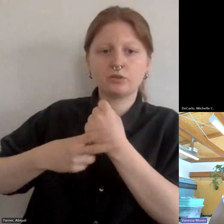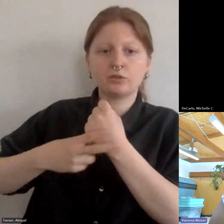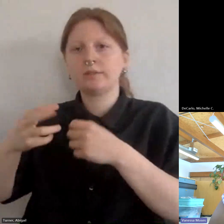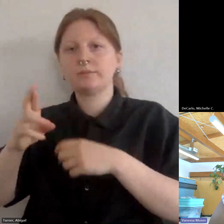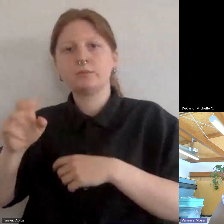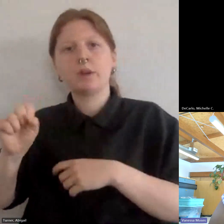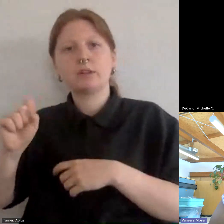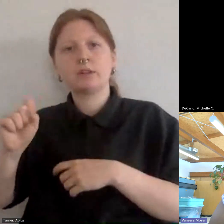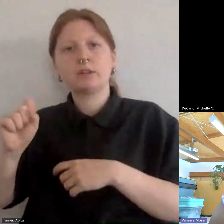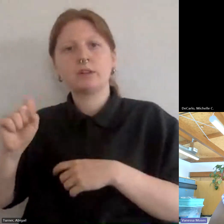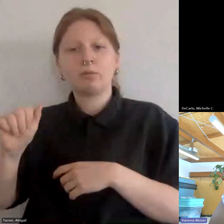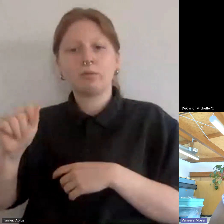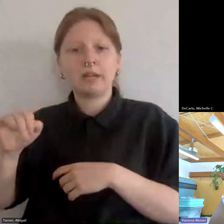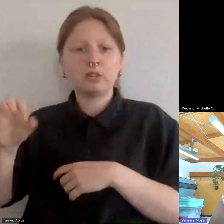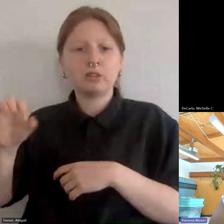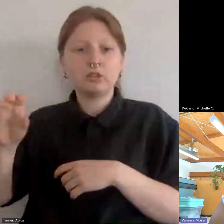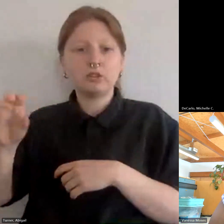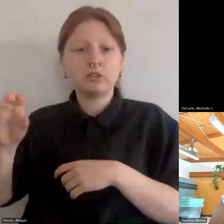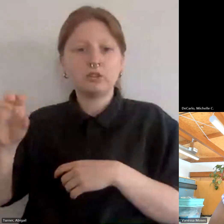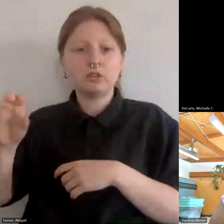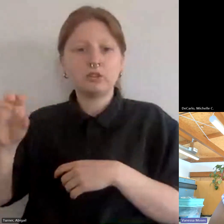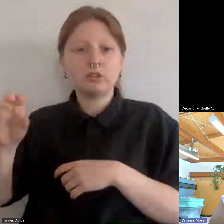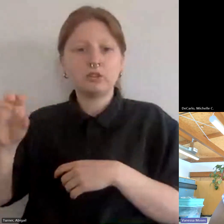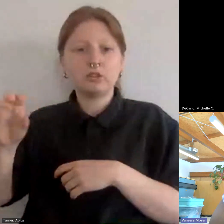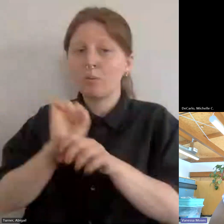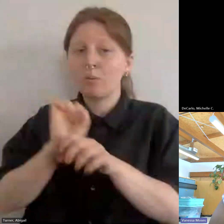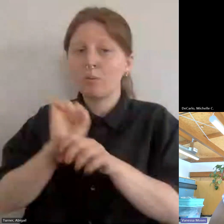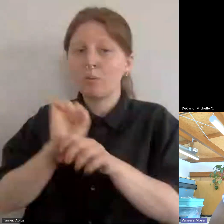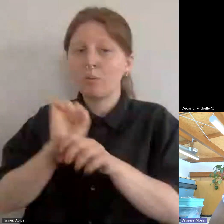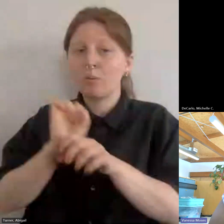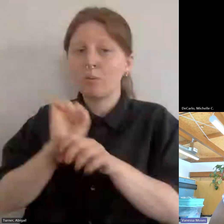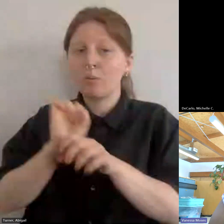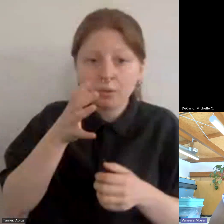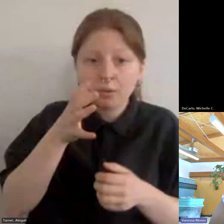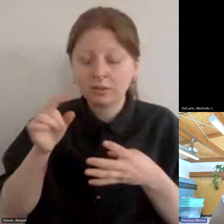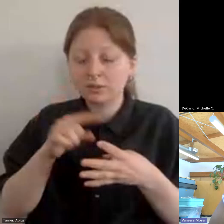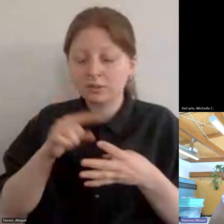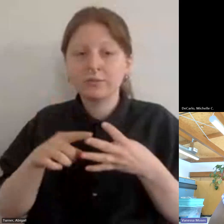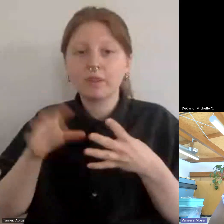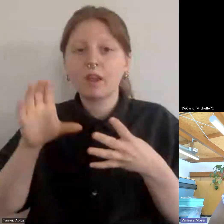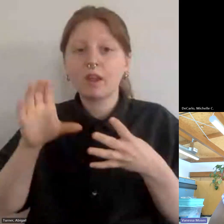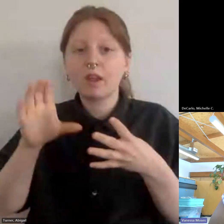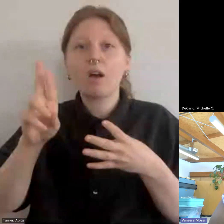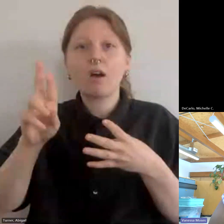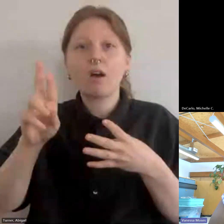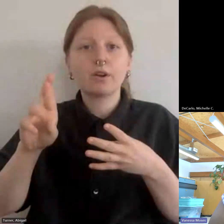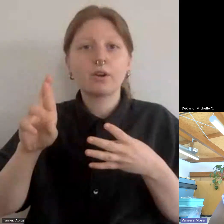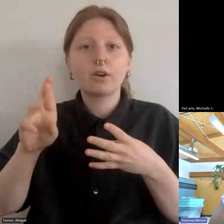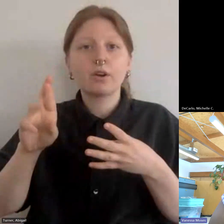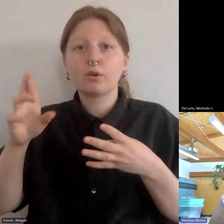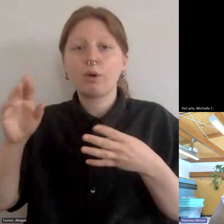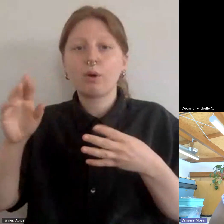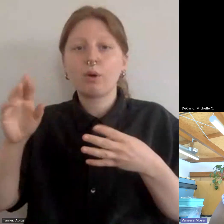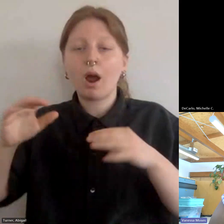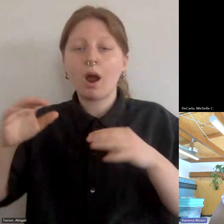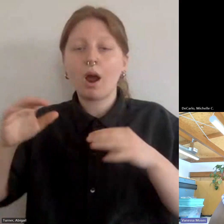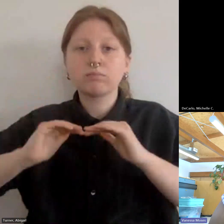farmers, initiating cover crop policies and ways to prevent runoff into the